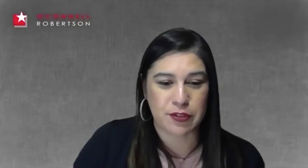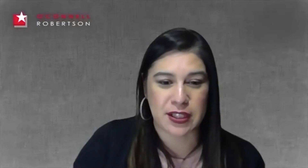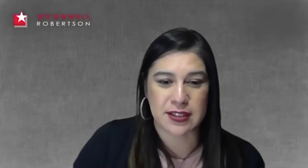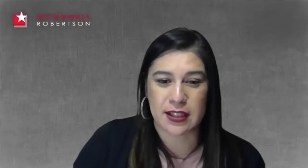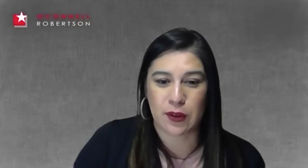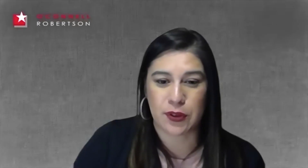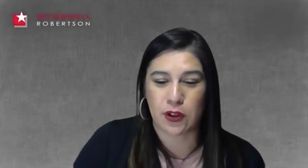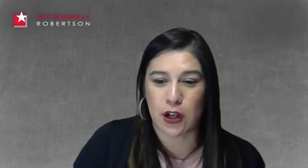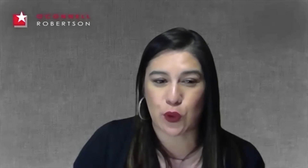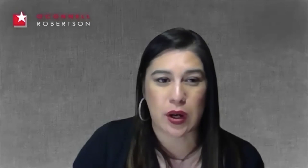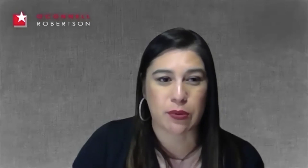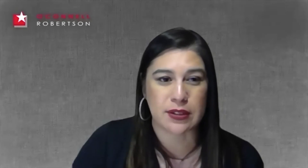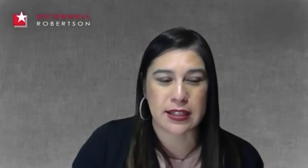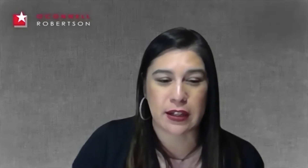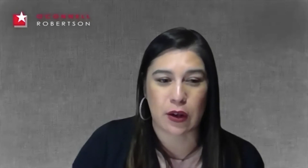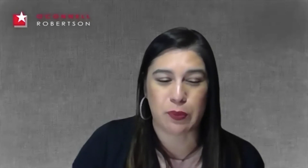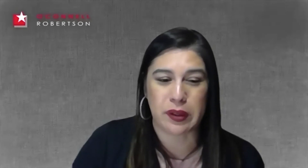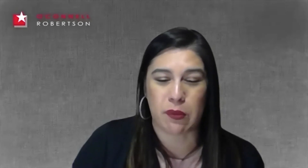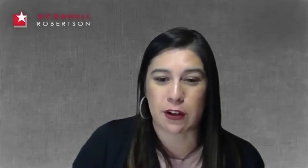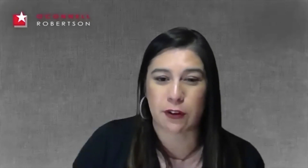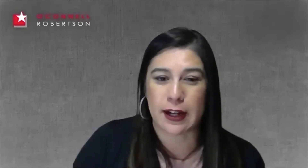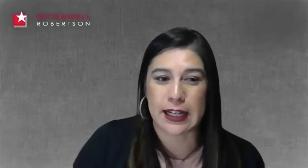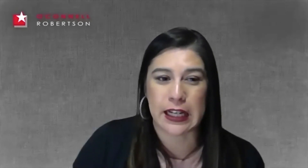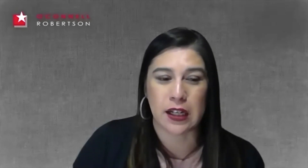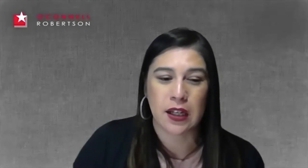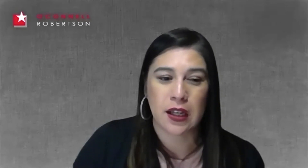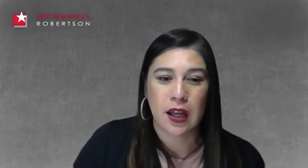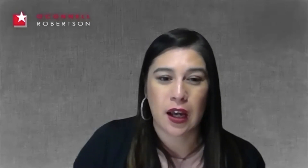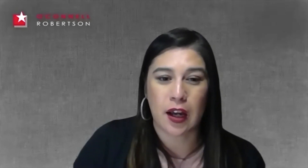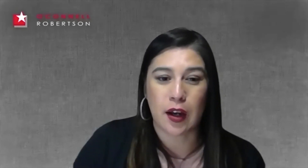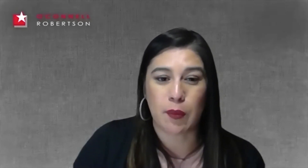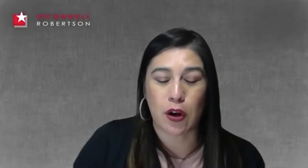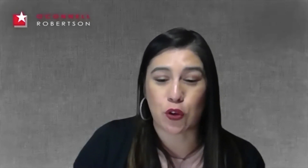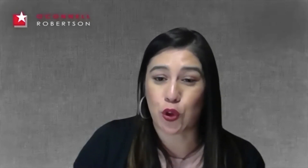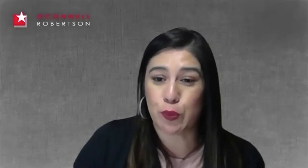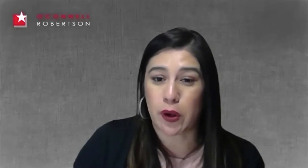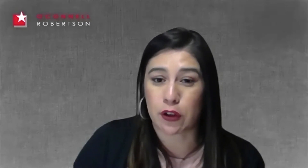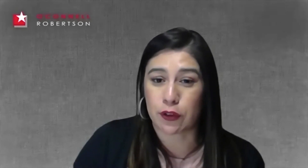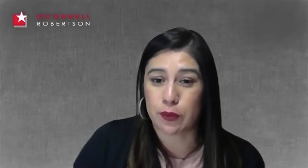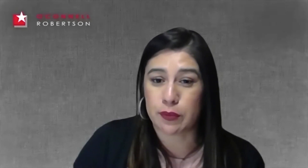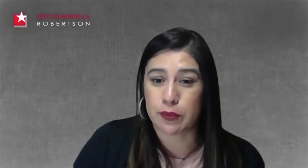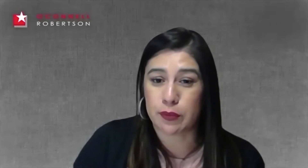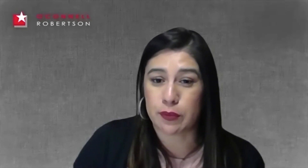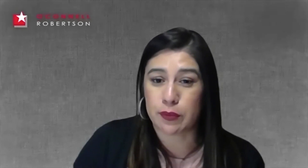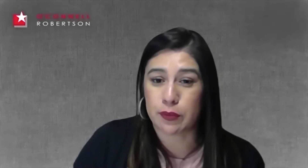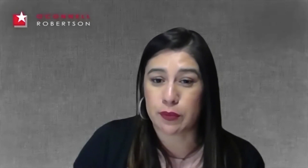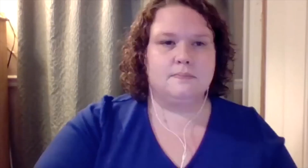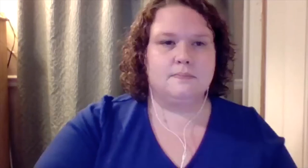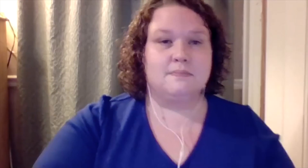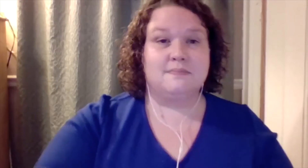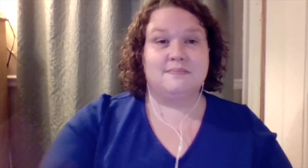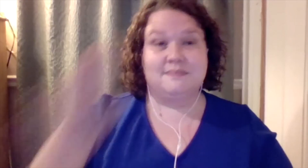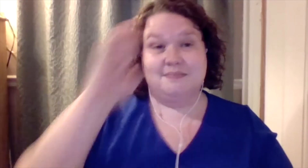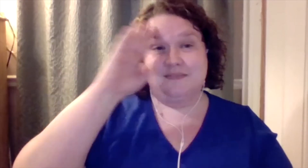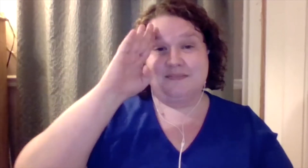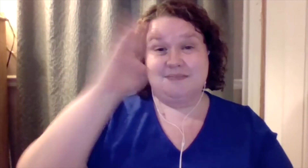everyone. I'm Jessica with O'Connell Robertson. I'll be moderating our group number 2.